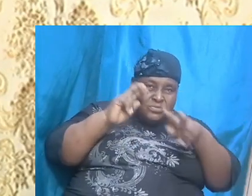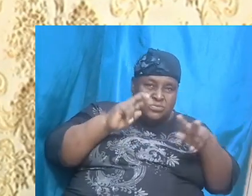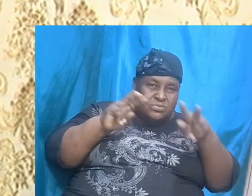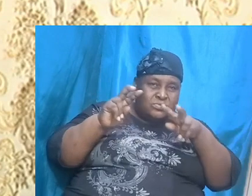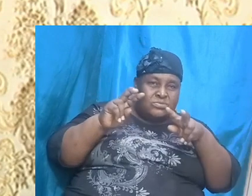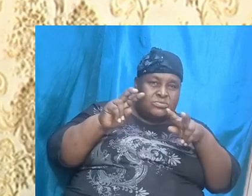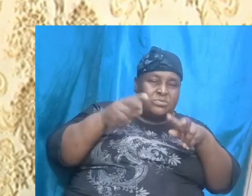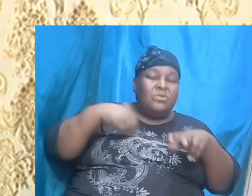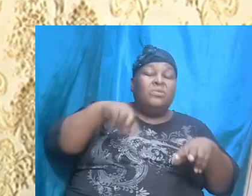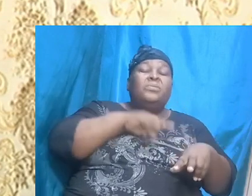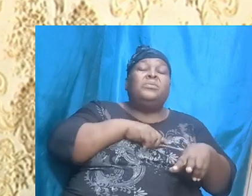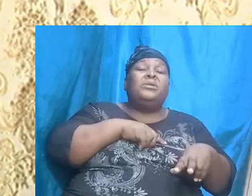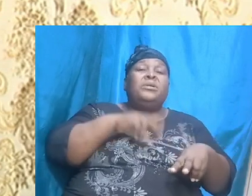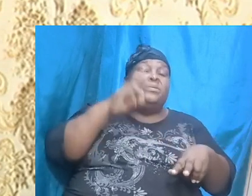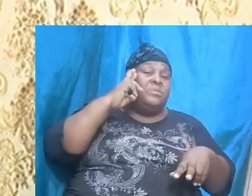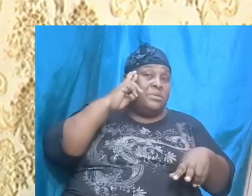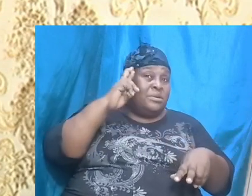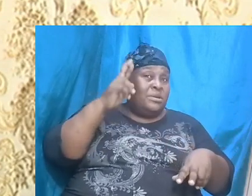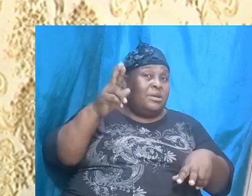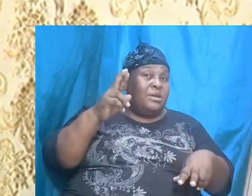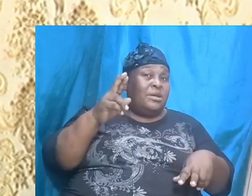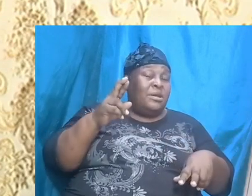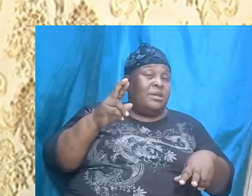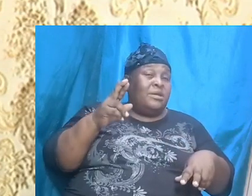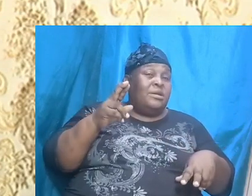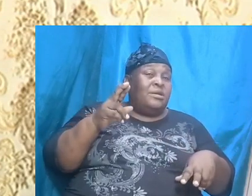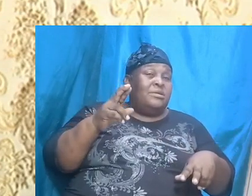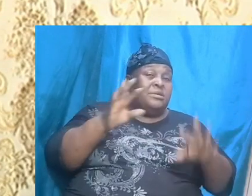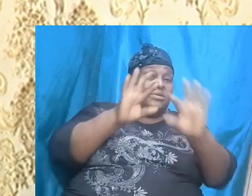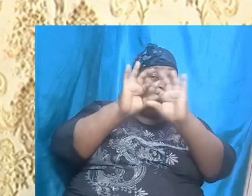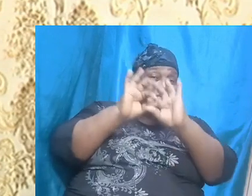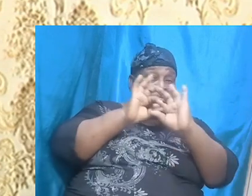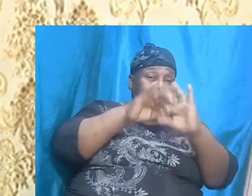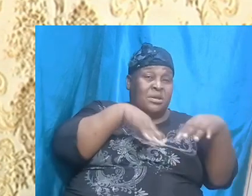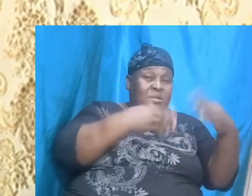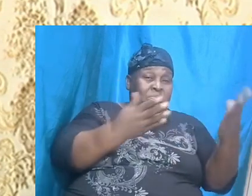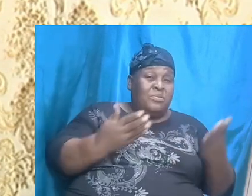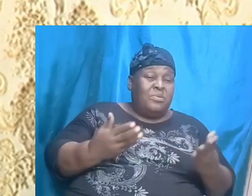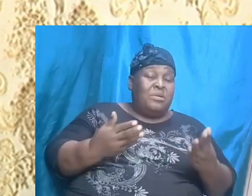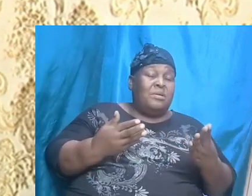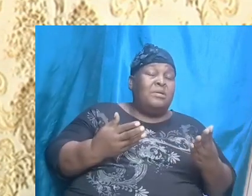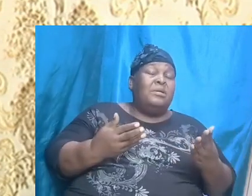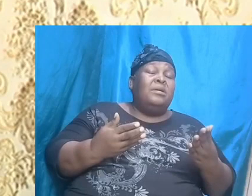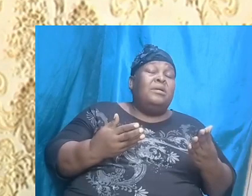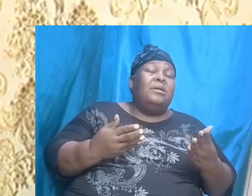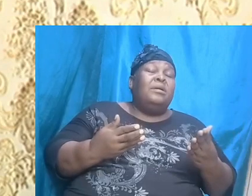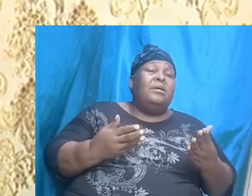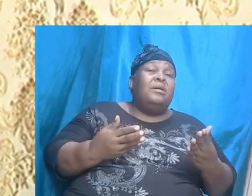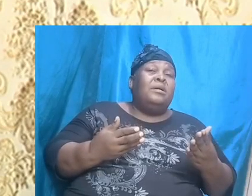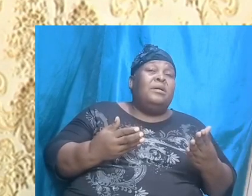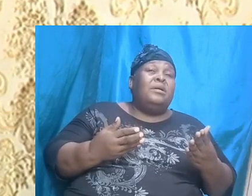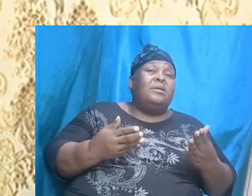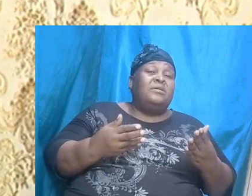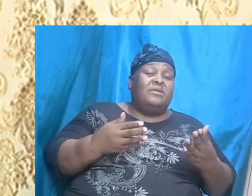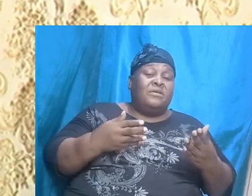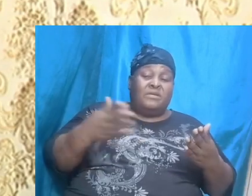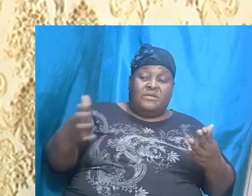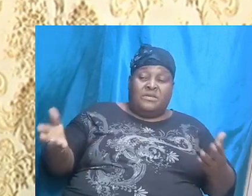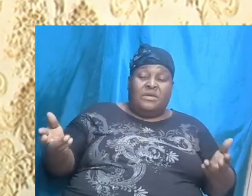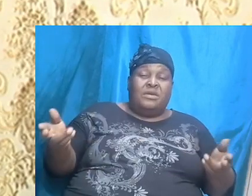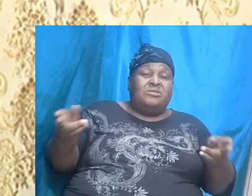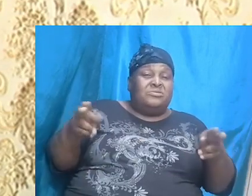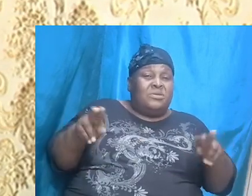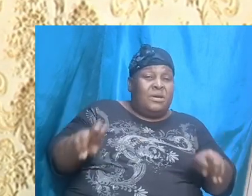we realize that unity brings about accomplishment. It brings about, it allows things to